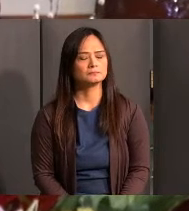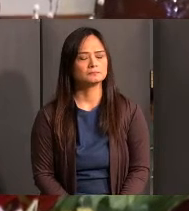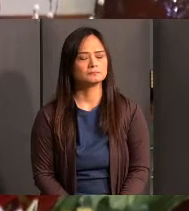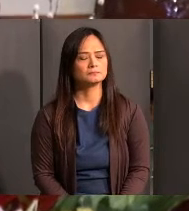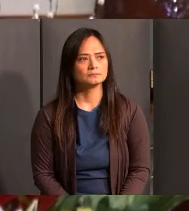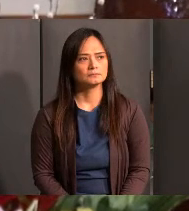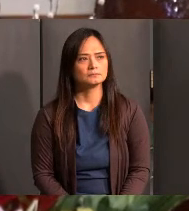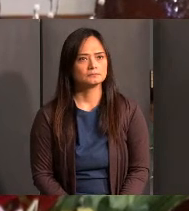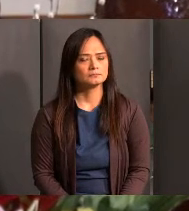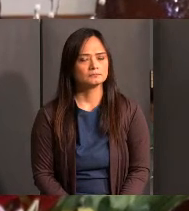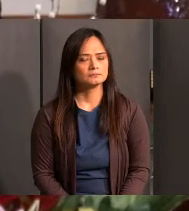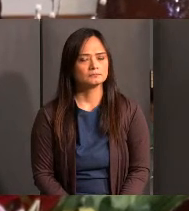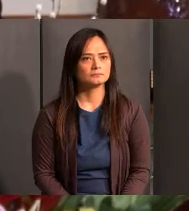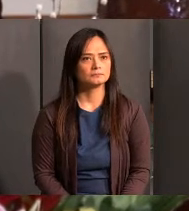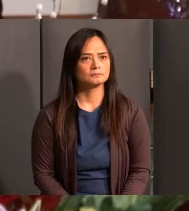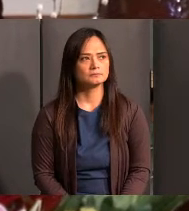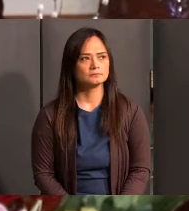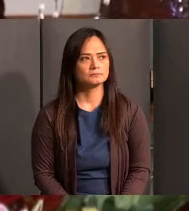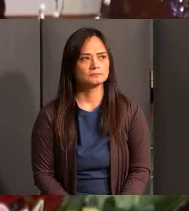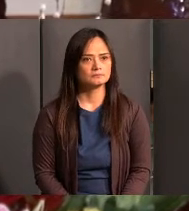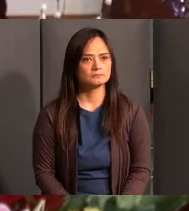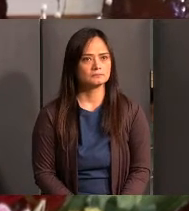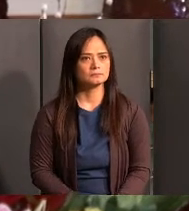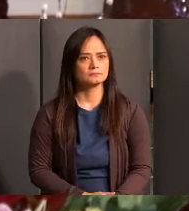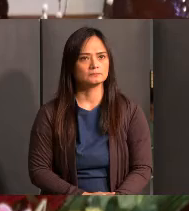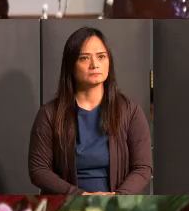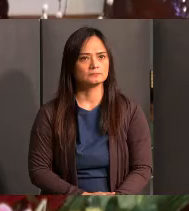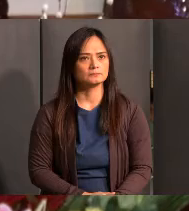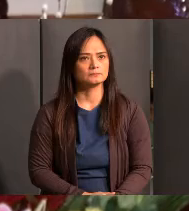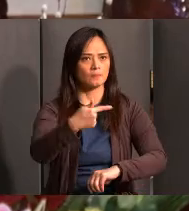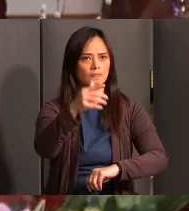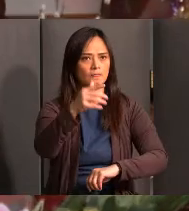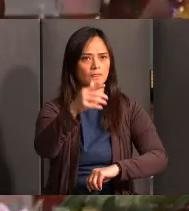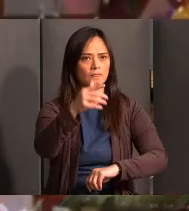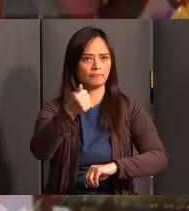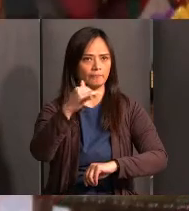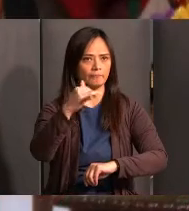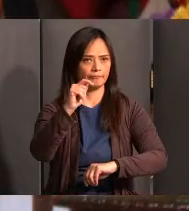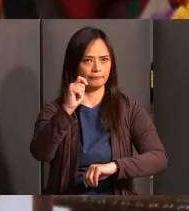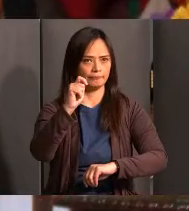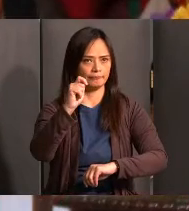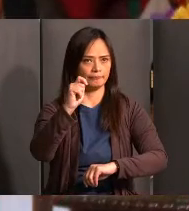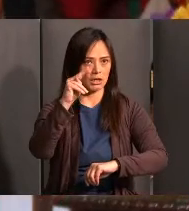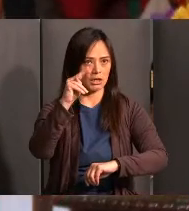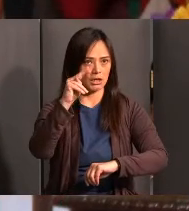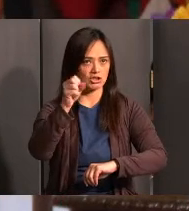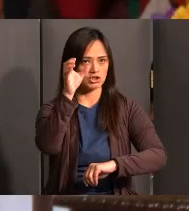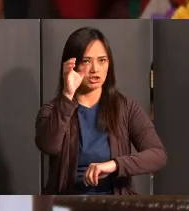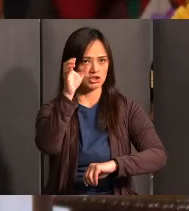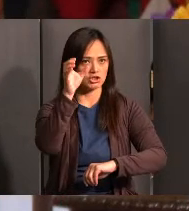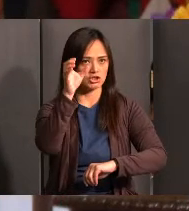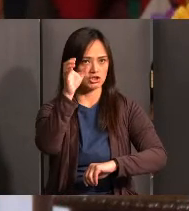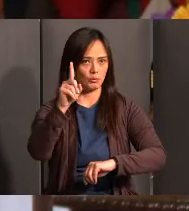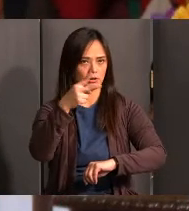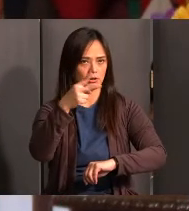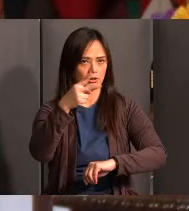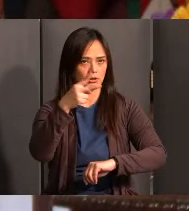Doon po sa Galatians chapter 1 and verses 3 to 5. Ito ang